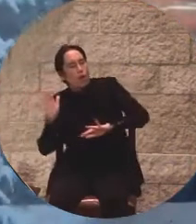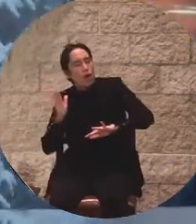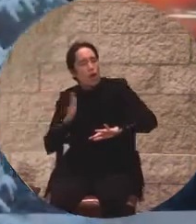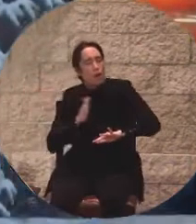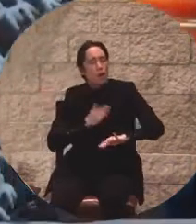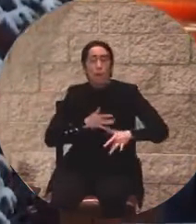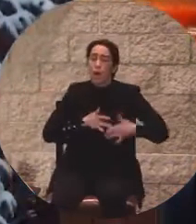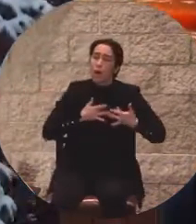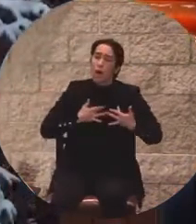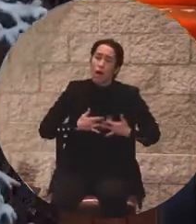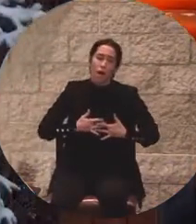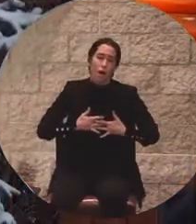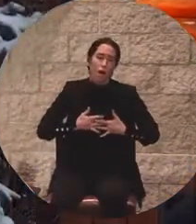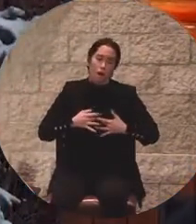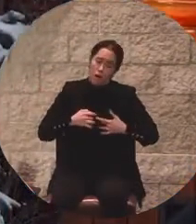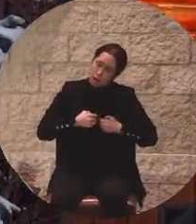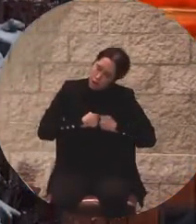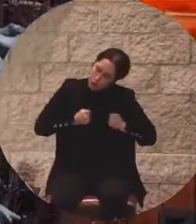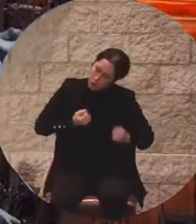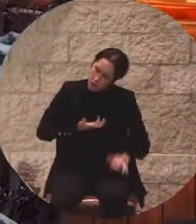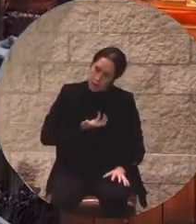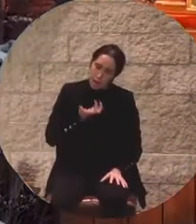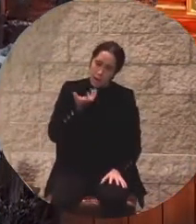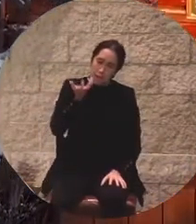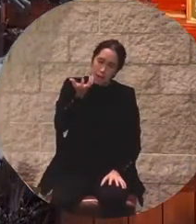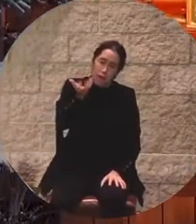my heart is in your